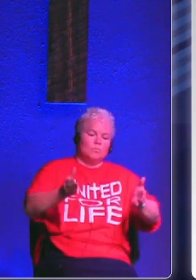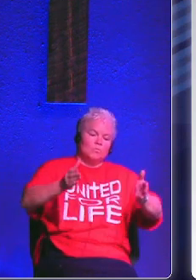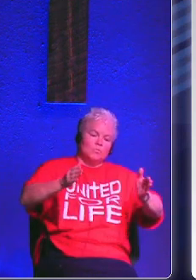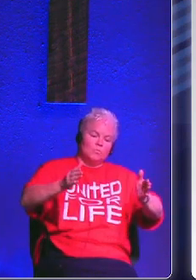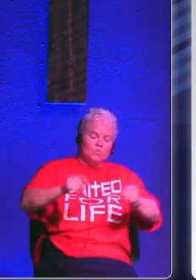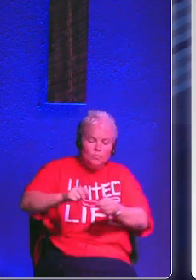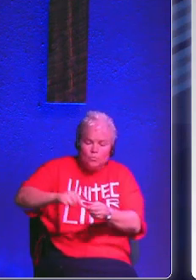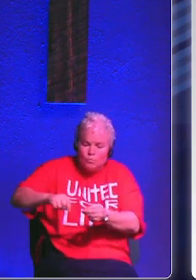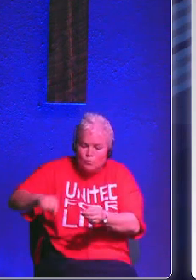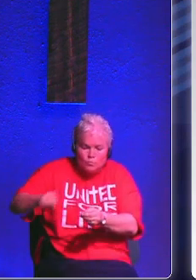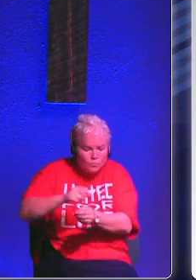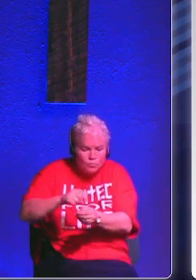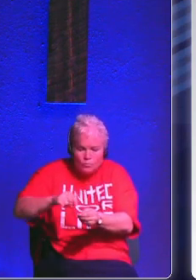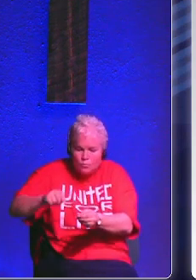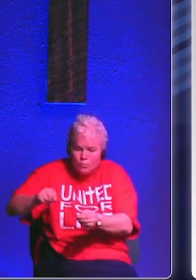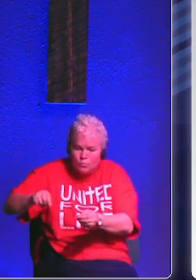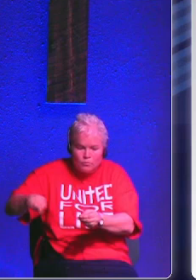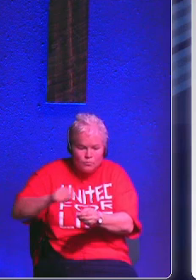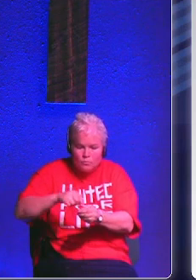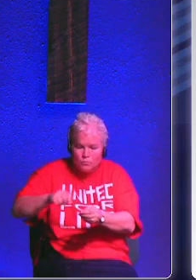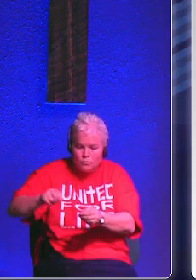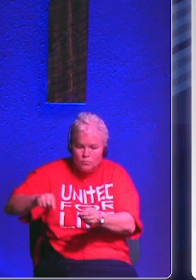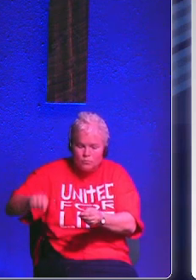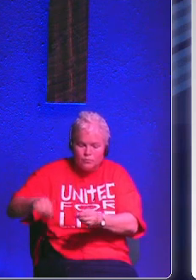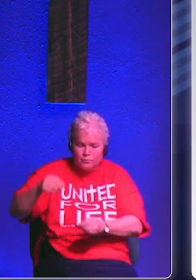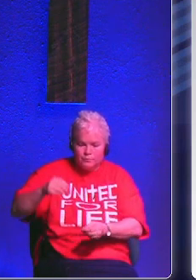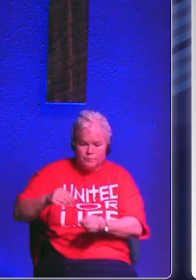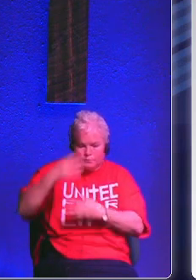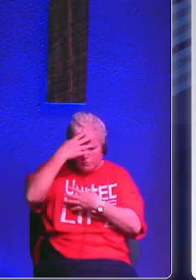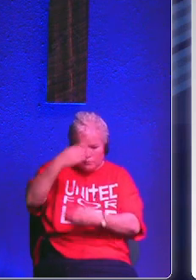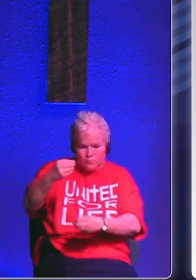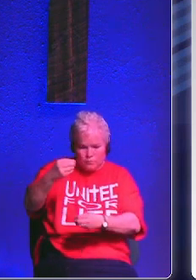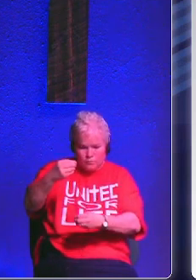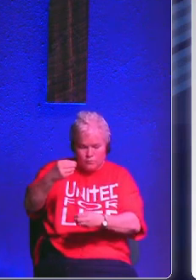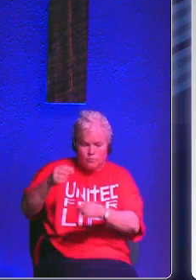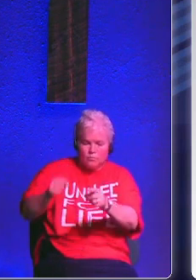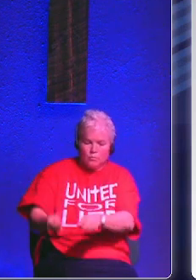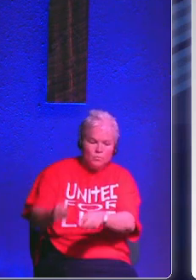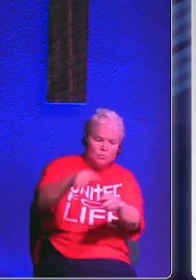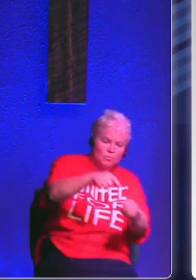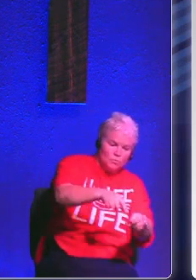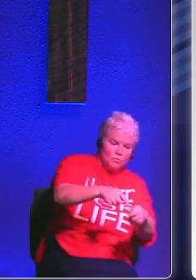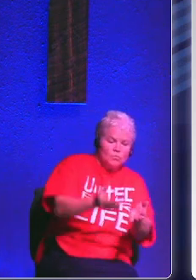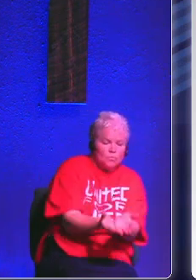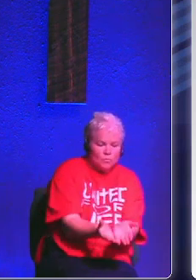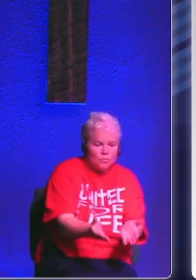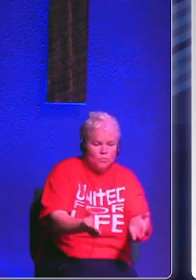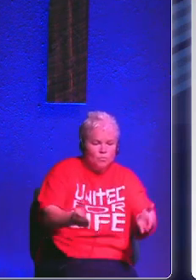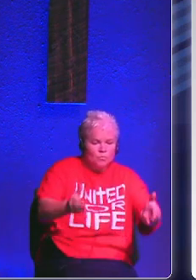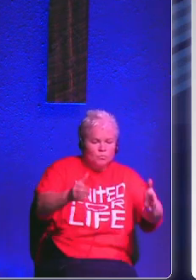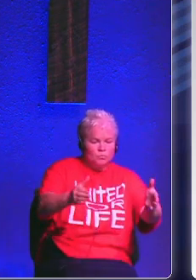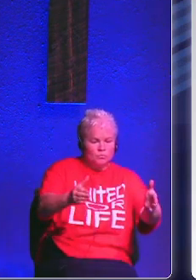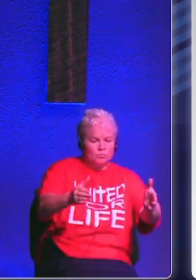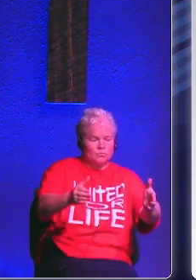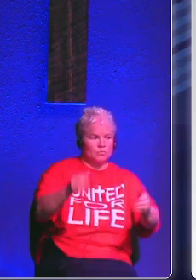a little stand with cards and a little instruction. All you do is write down what God has done in your